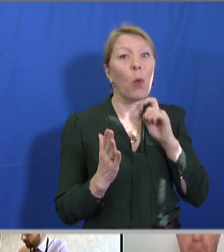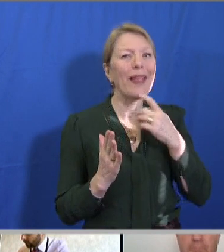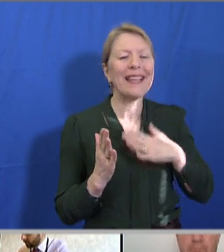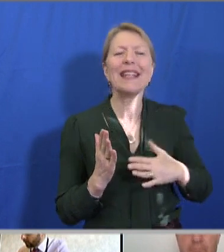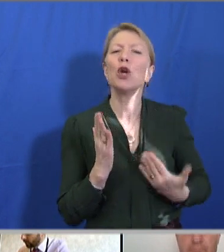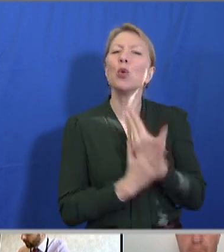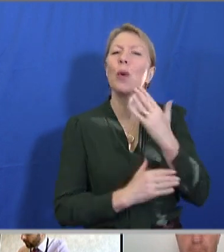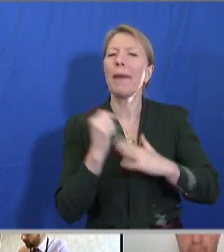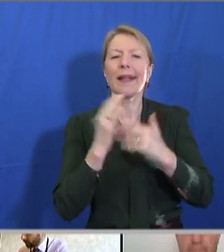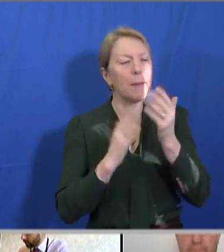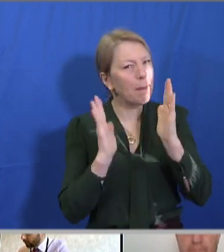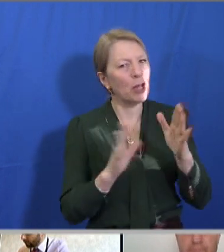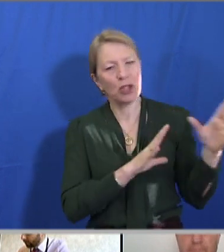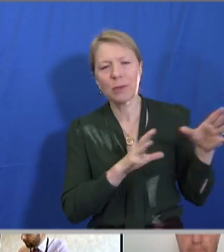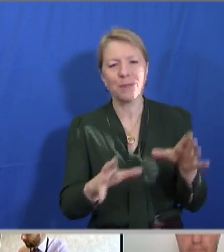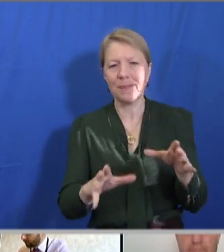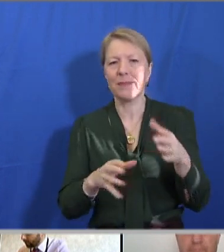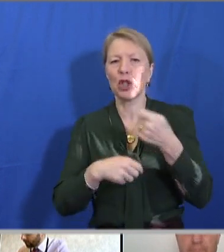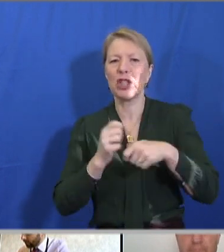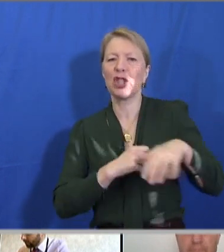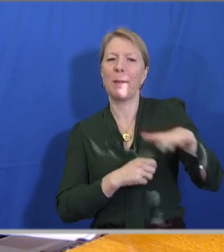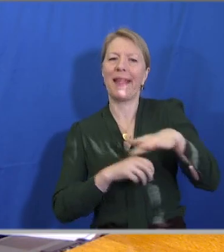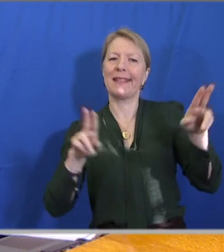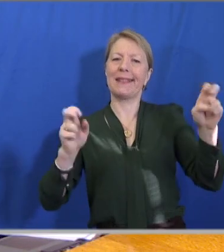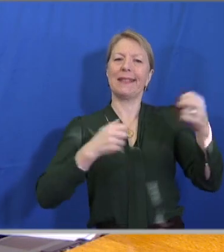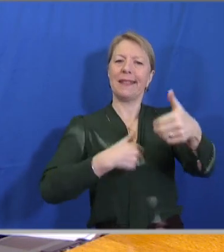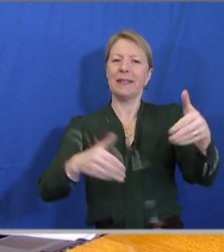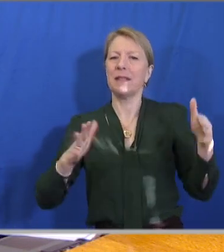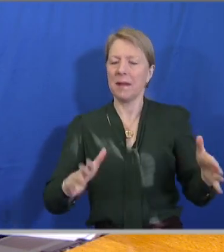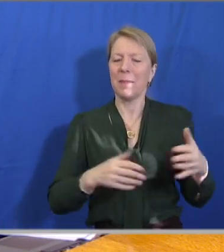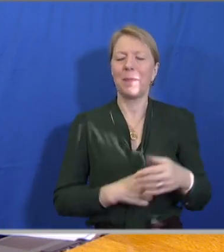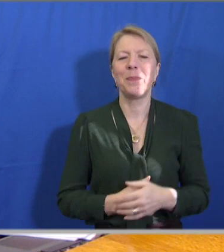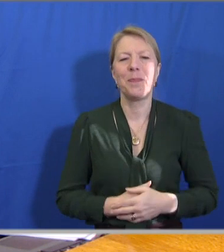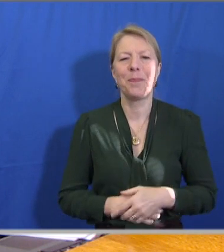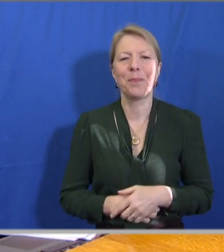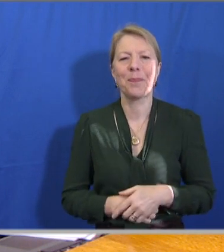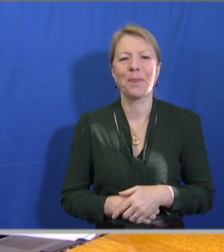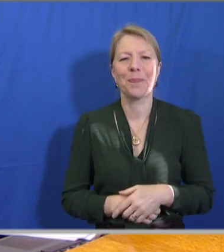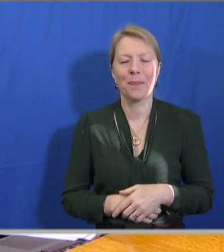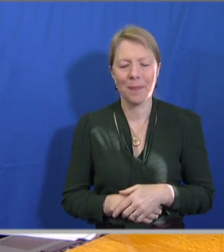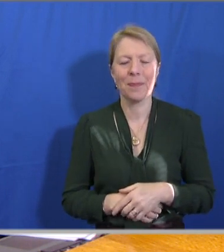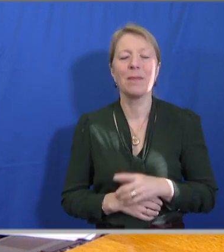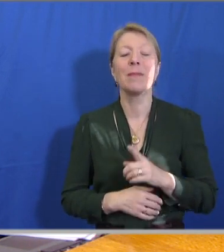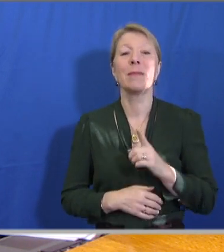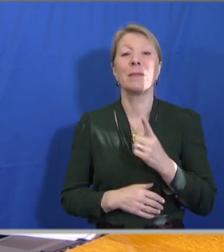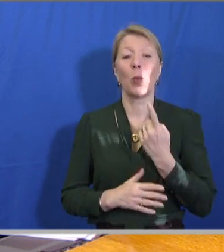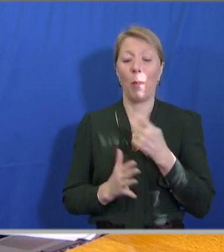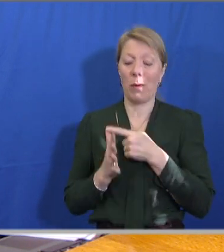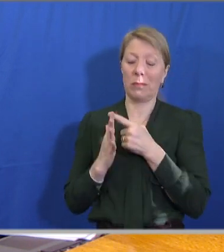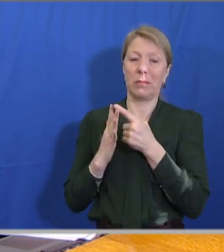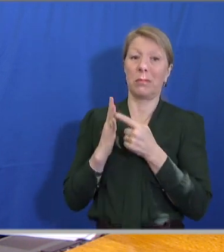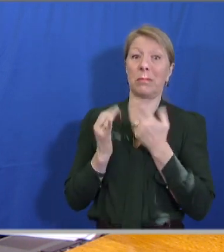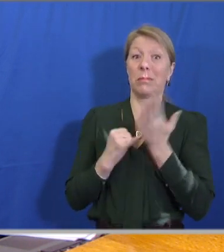well. Thank you. And then in terms of, finally, from the Disabled People's Parliament delegates, Joanne.